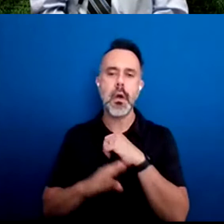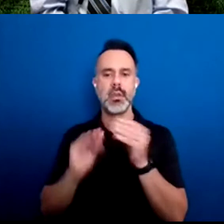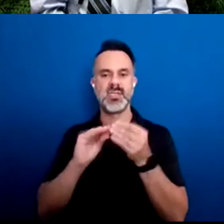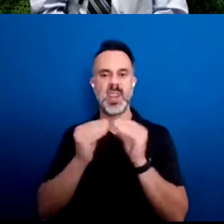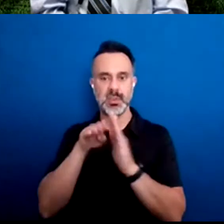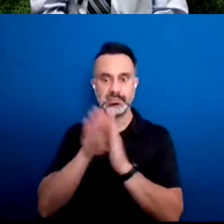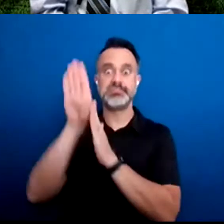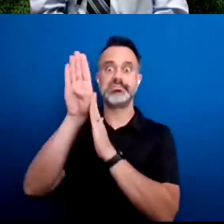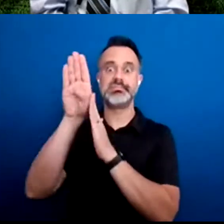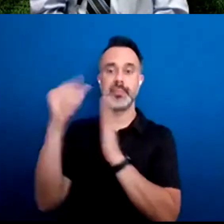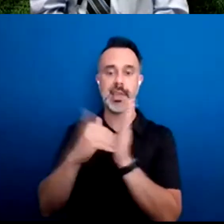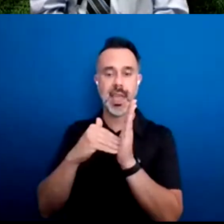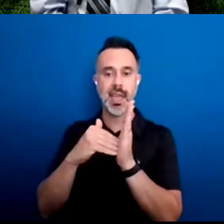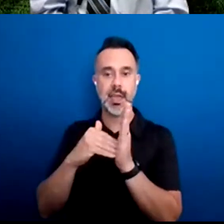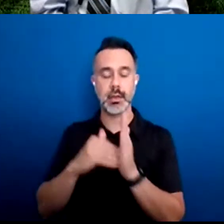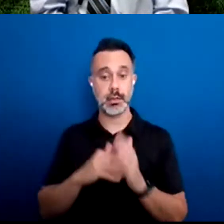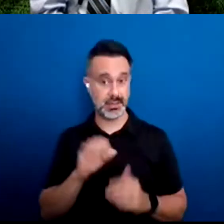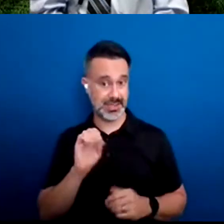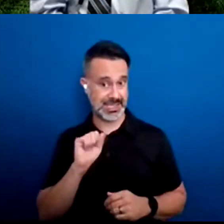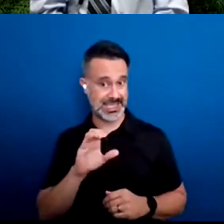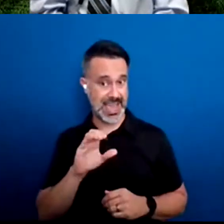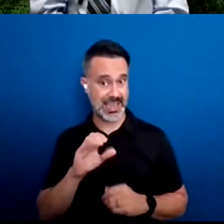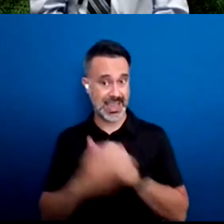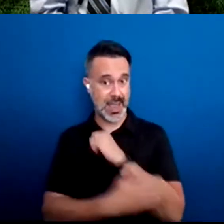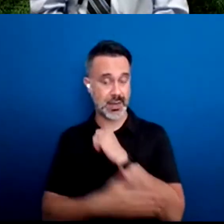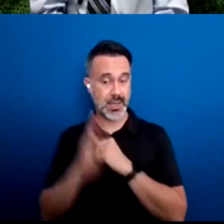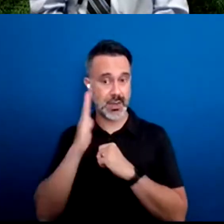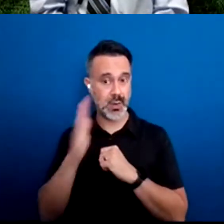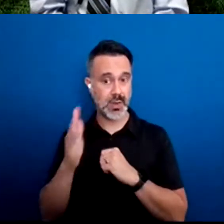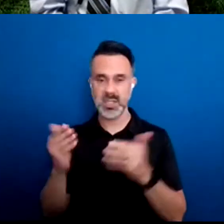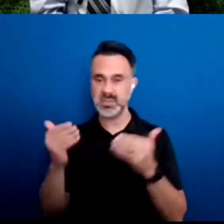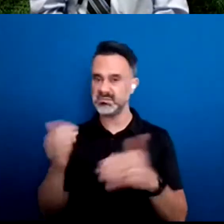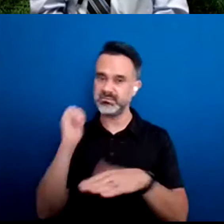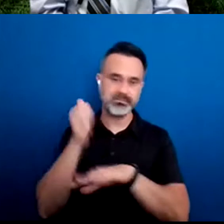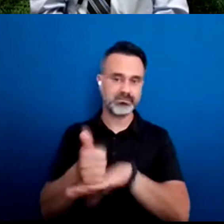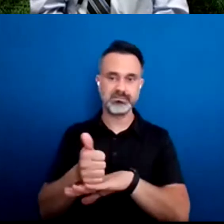County be moving forward to reenact restrictions, even without the state blueprint?